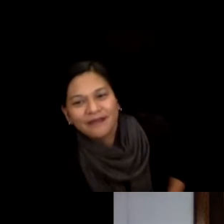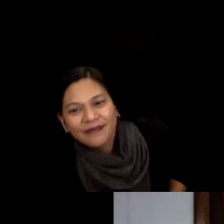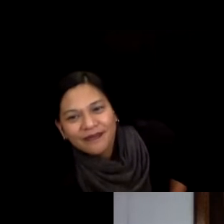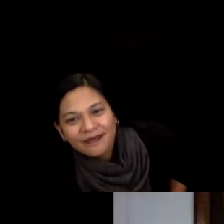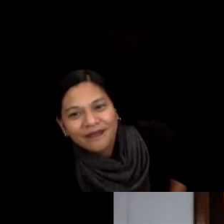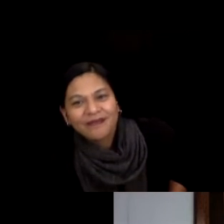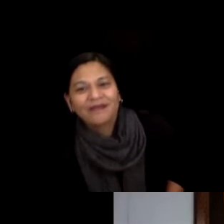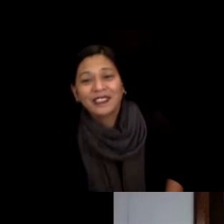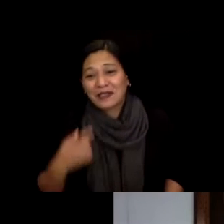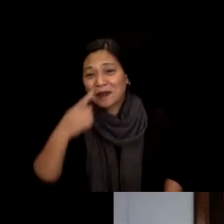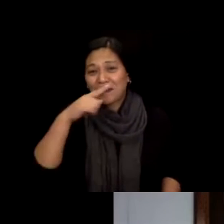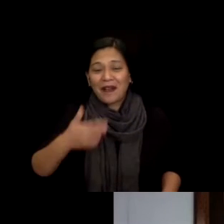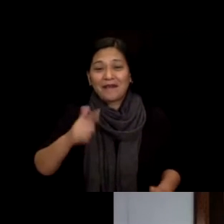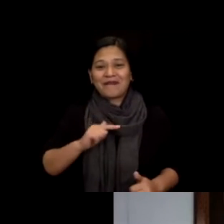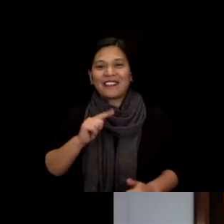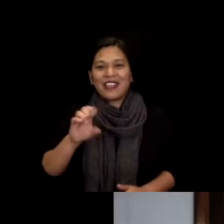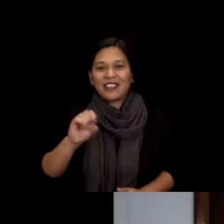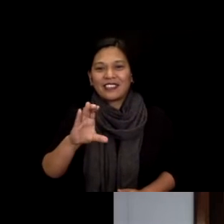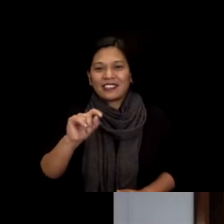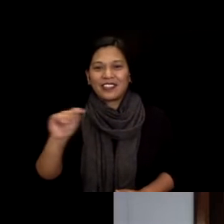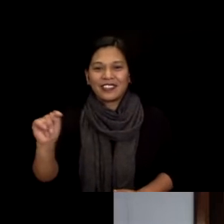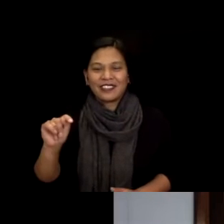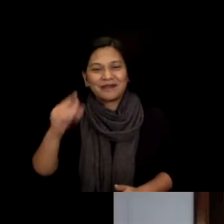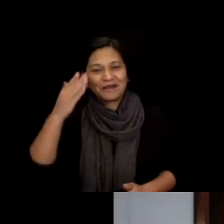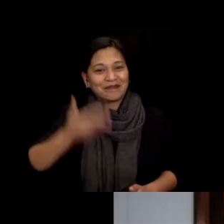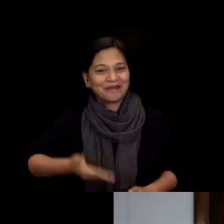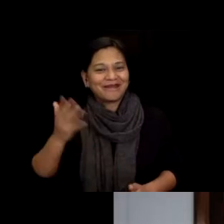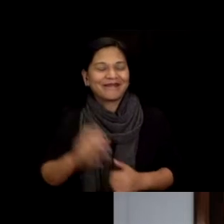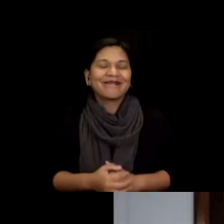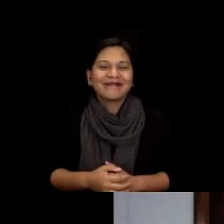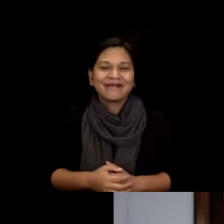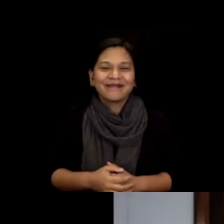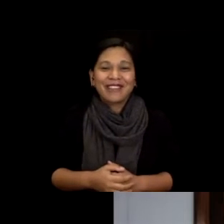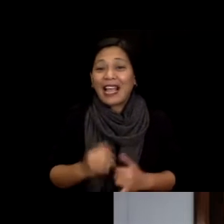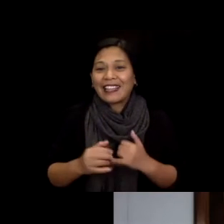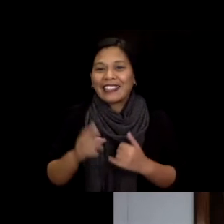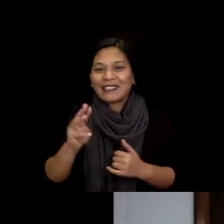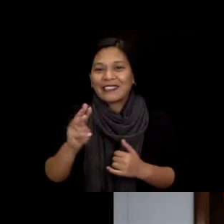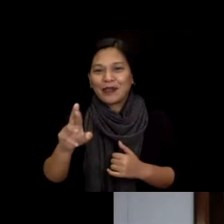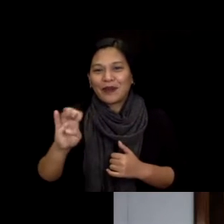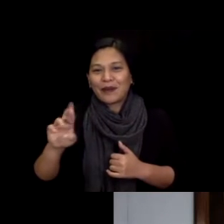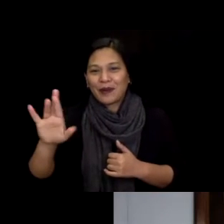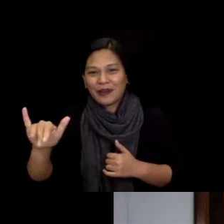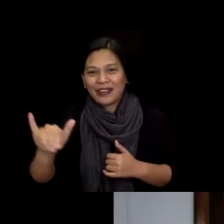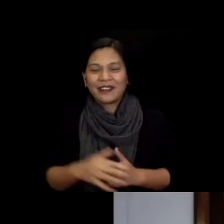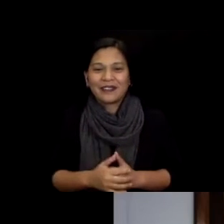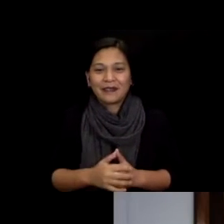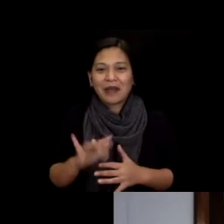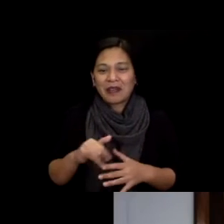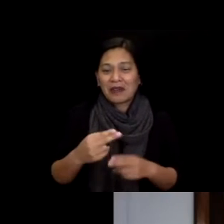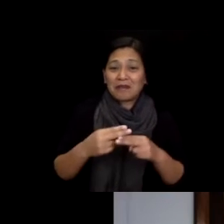I can jump in. Reverse order. Hi there, I'm Scott Miller-Berry. You can call me